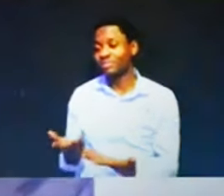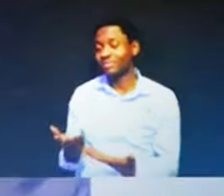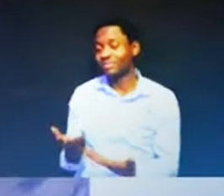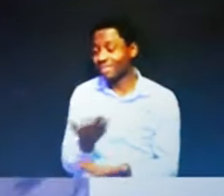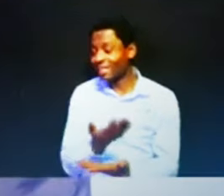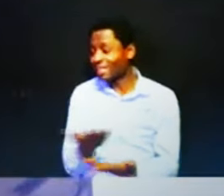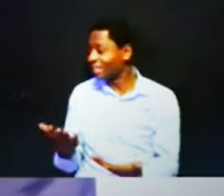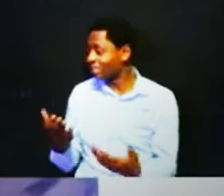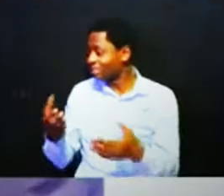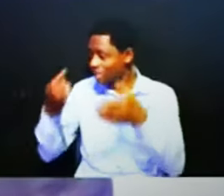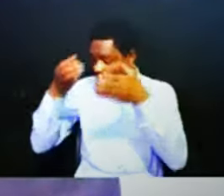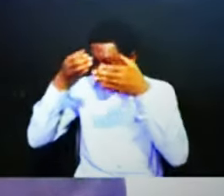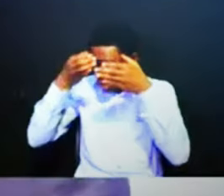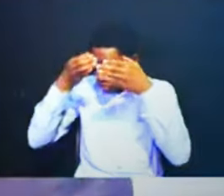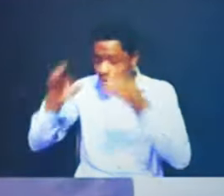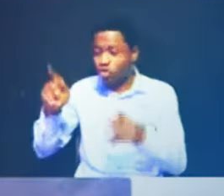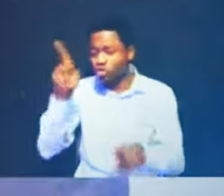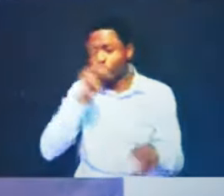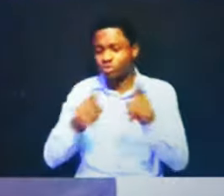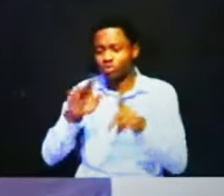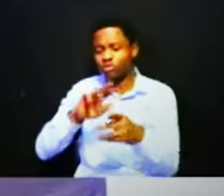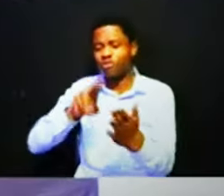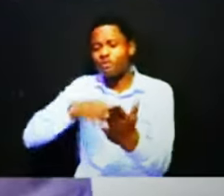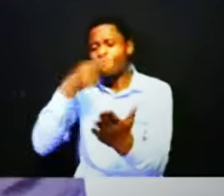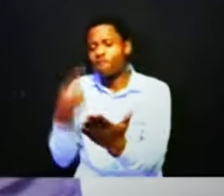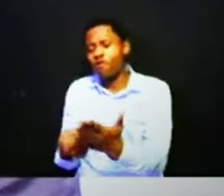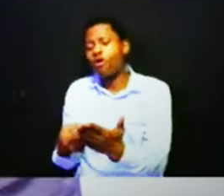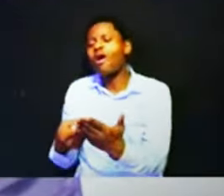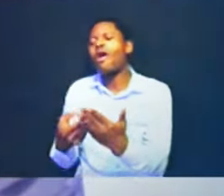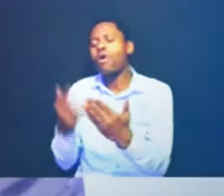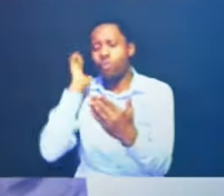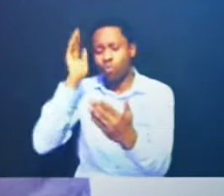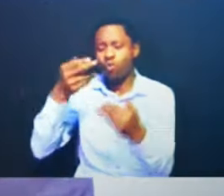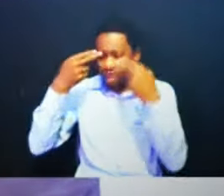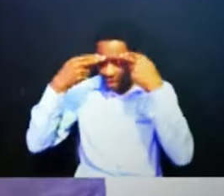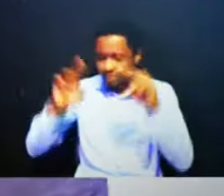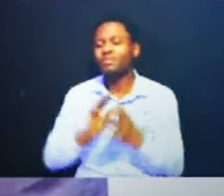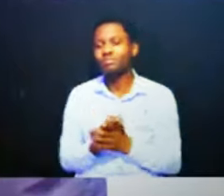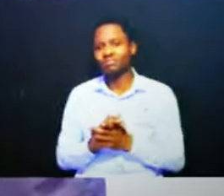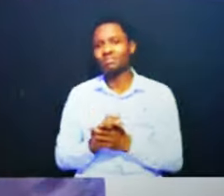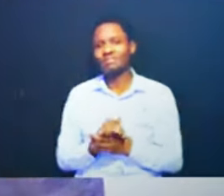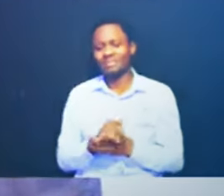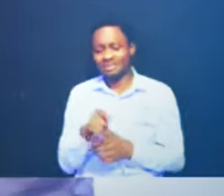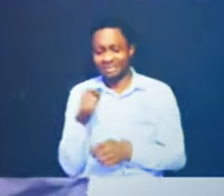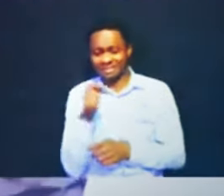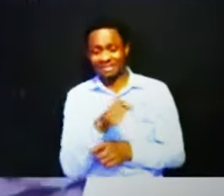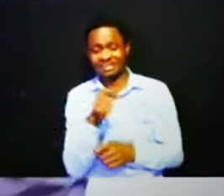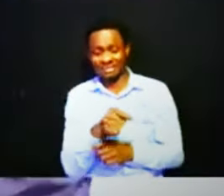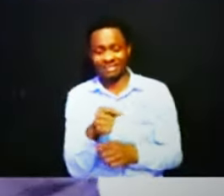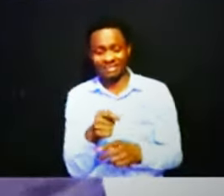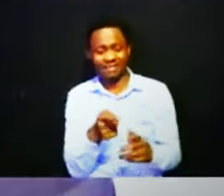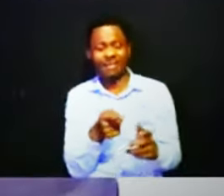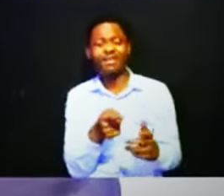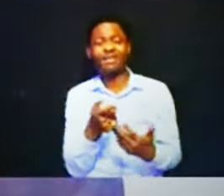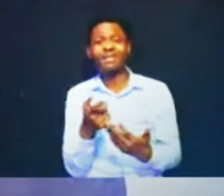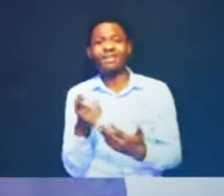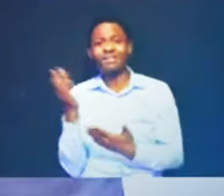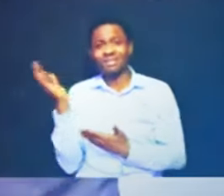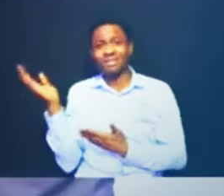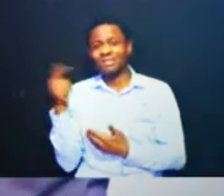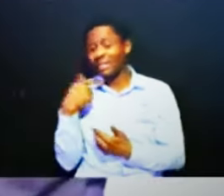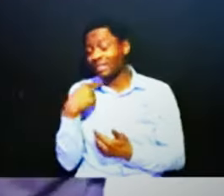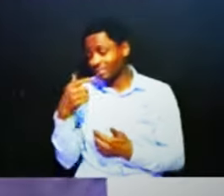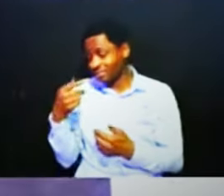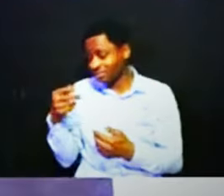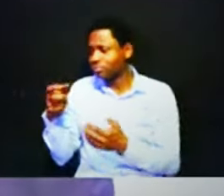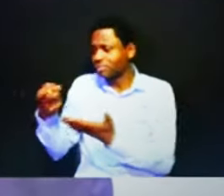cause people to stumble are bound to come. So this is what we have been dealing with all along. Yes, we can't say anything for no say. A